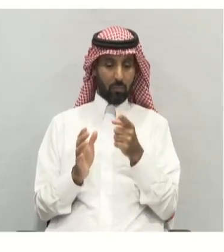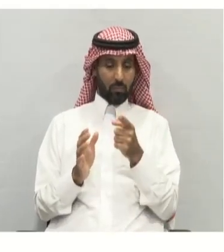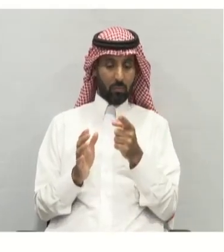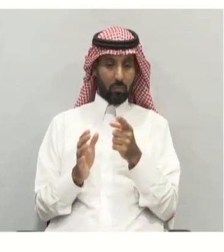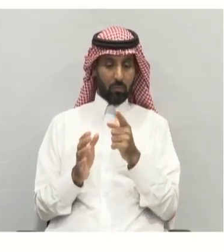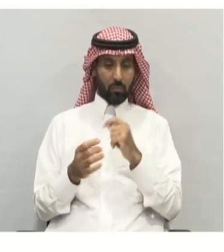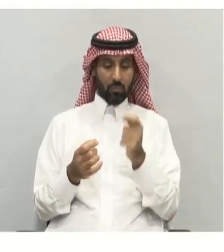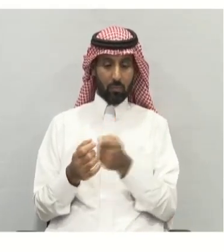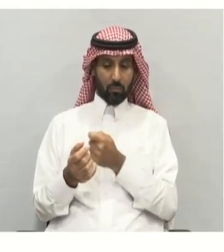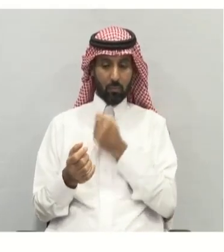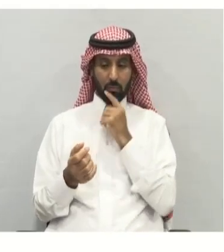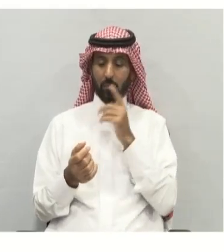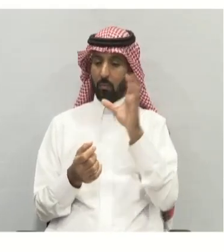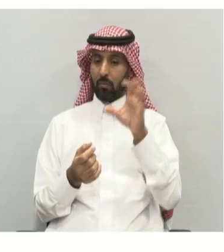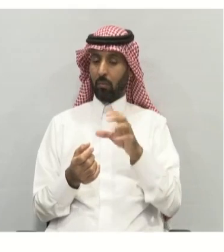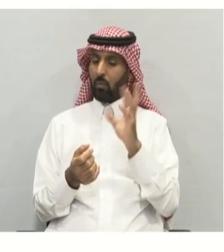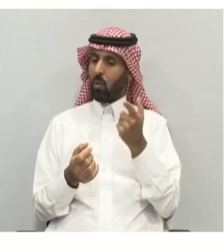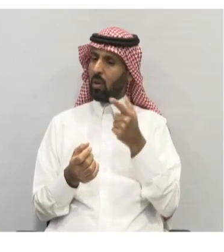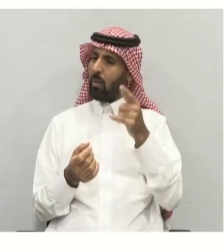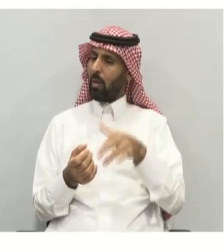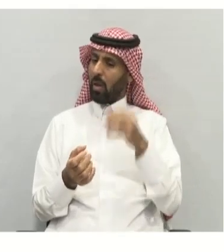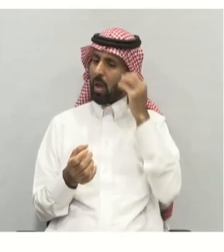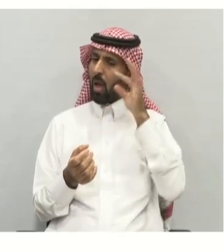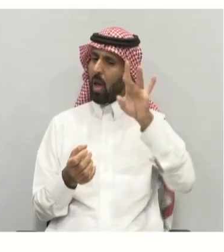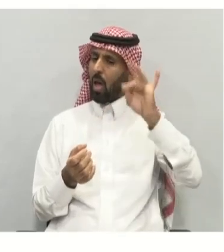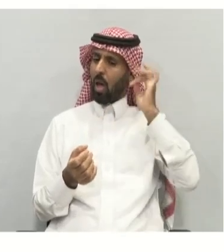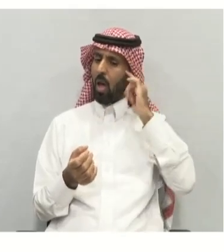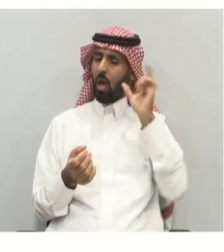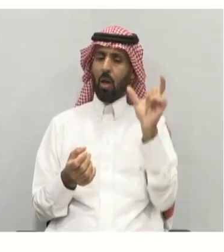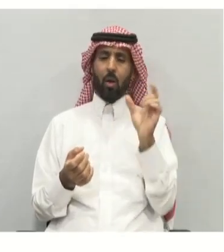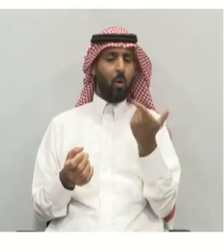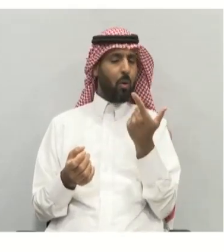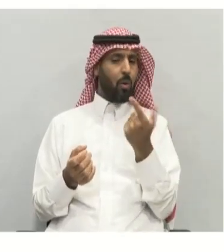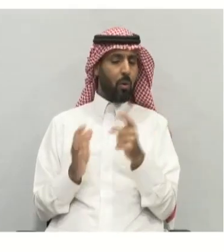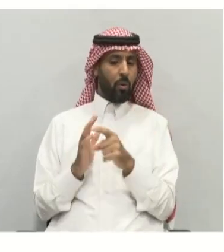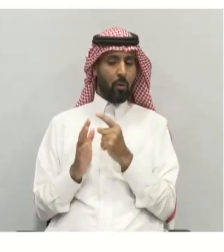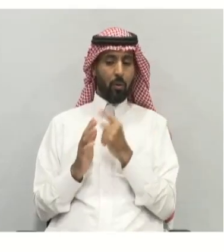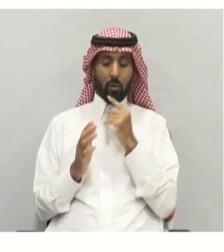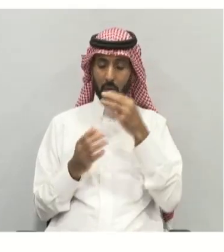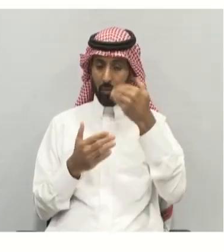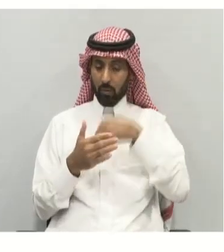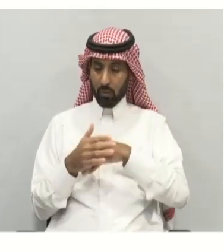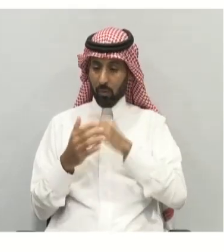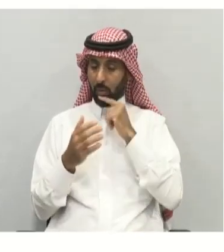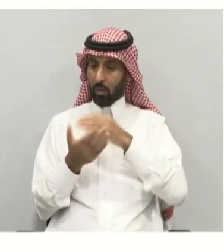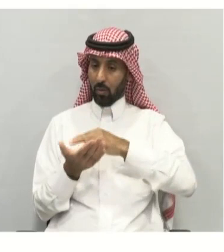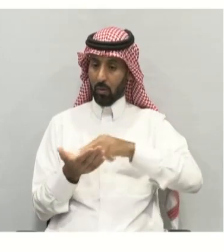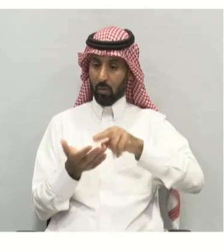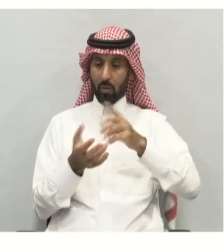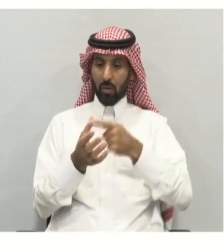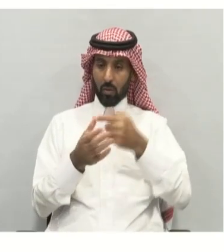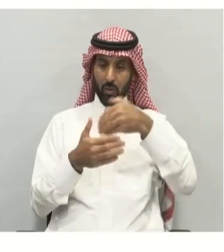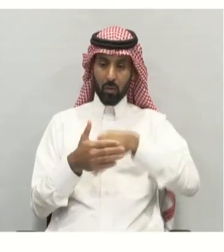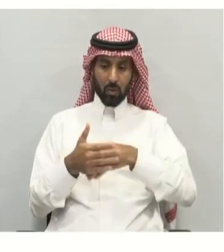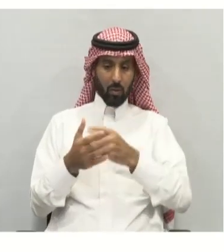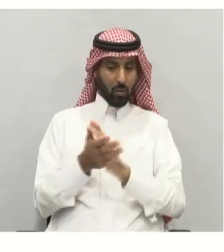is to write the remaining letters to find a hidden message. And if you remember that when we